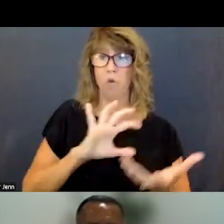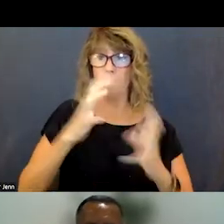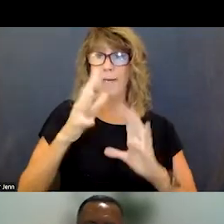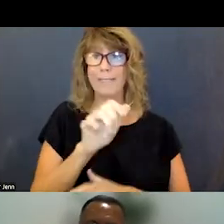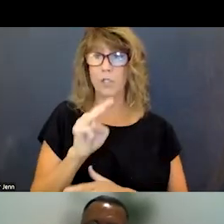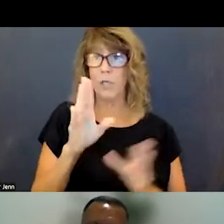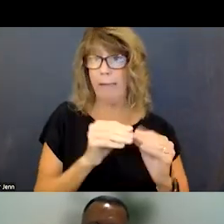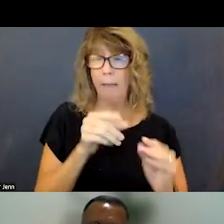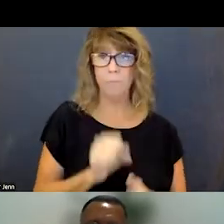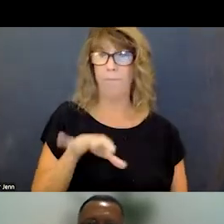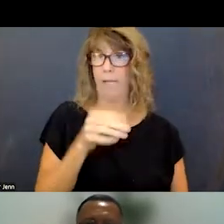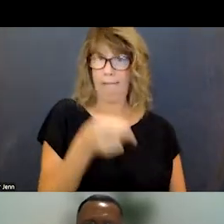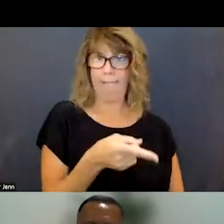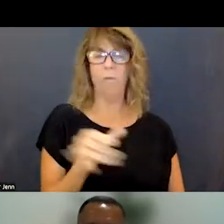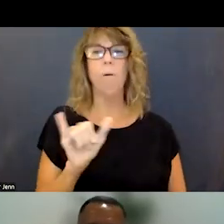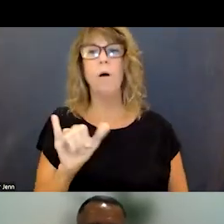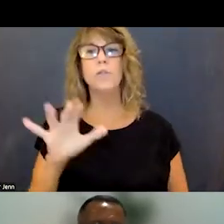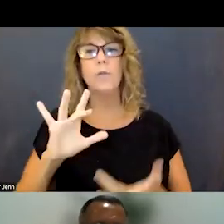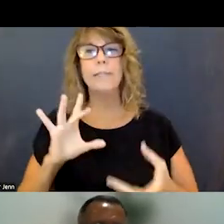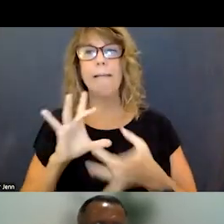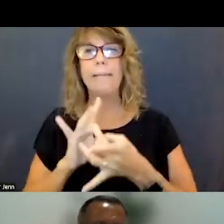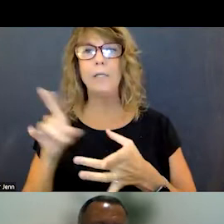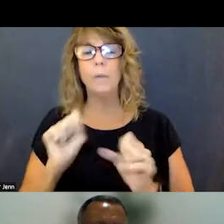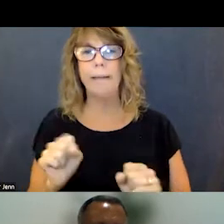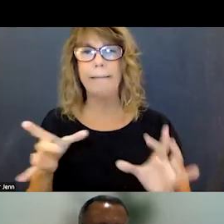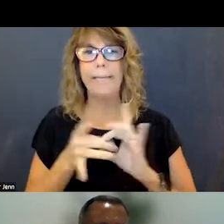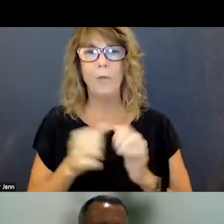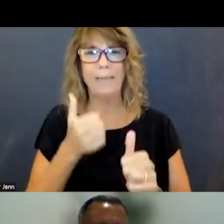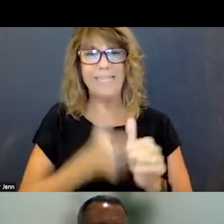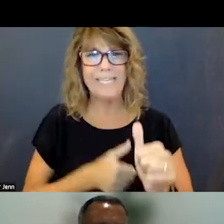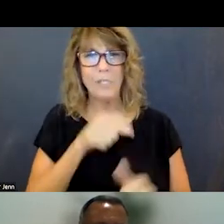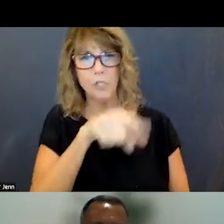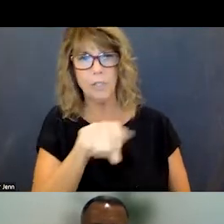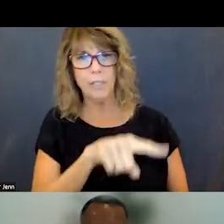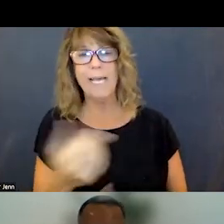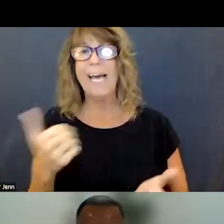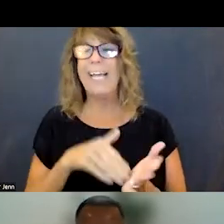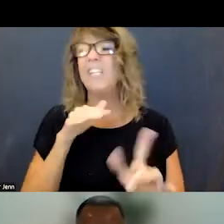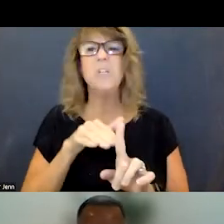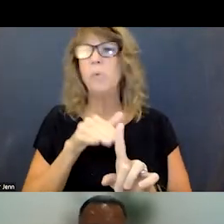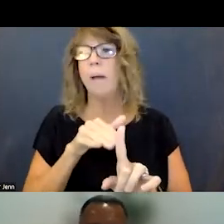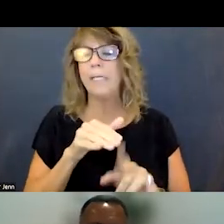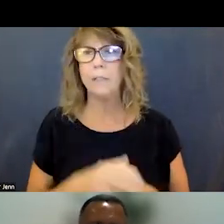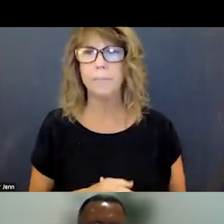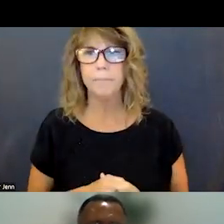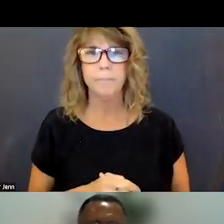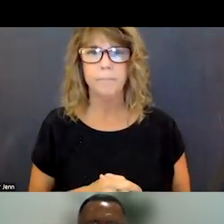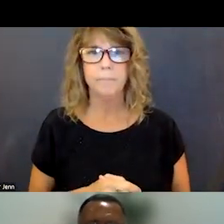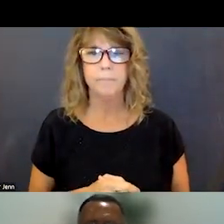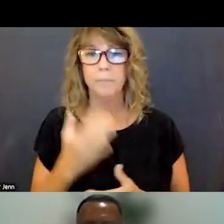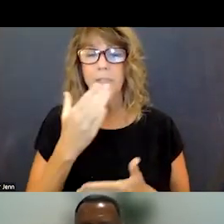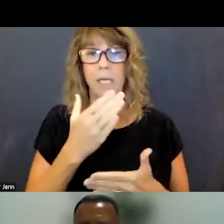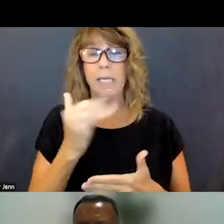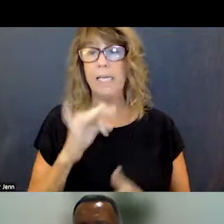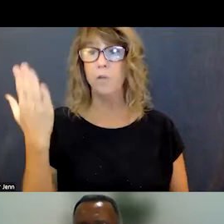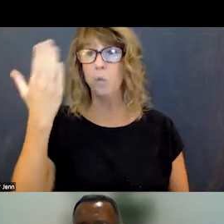also will see the link on board so that you can connect with each of these times. So it's again a reminder that some of the best information, in case you happen